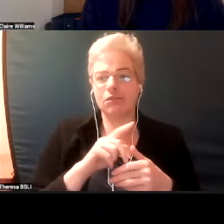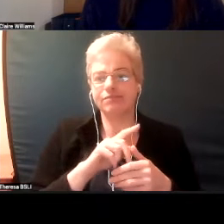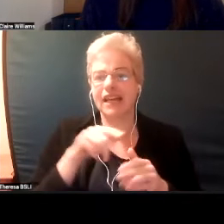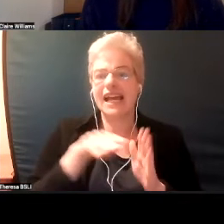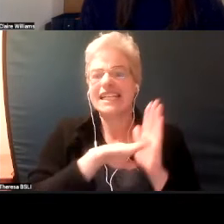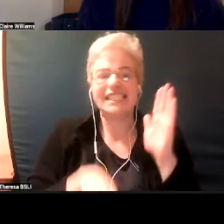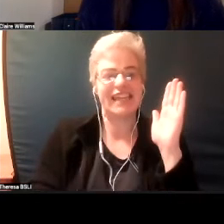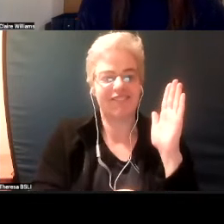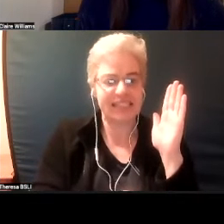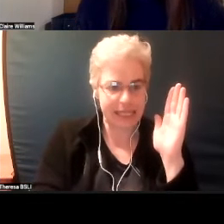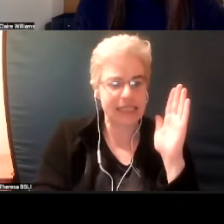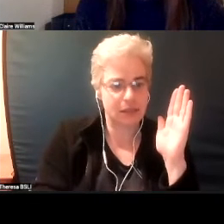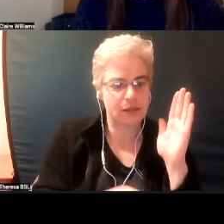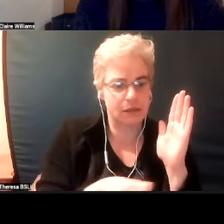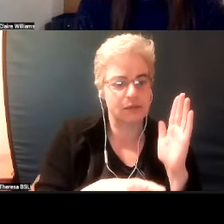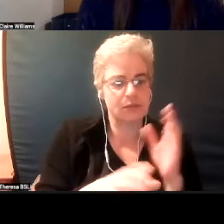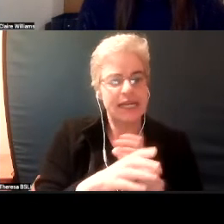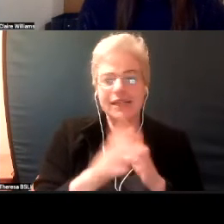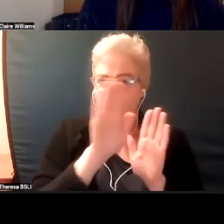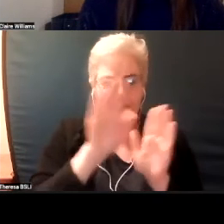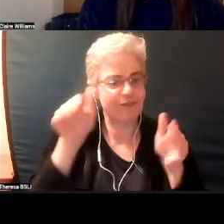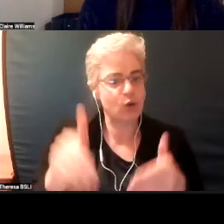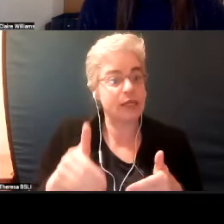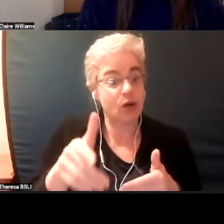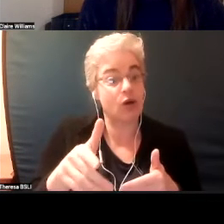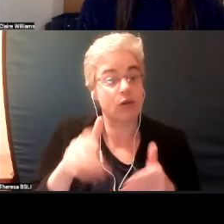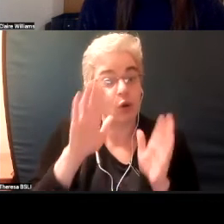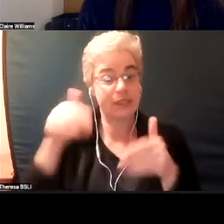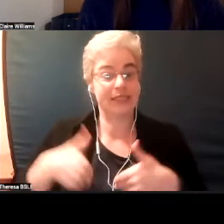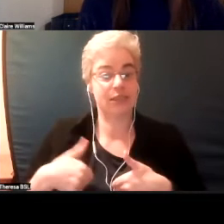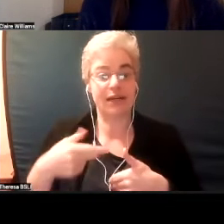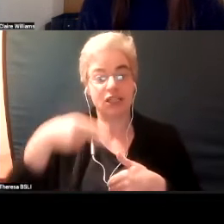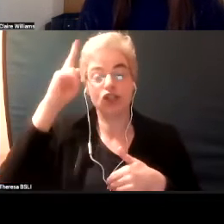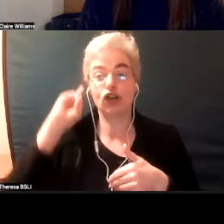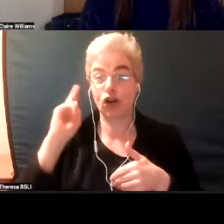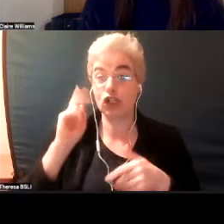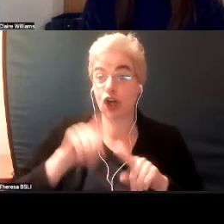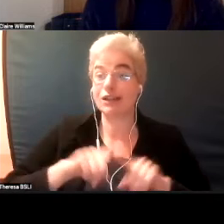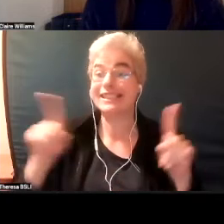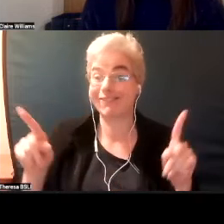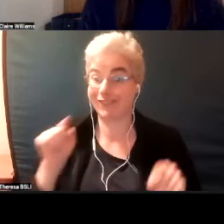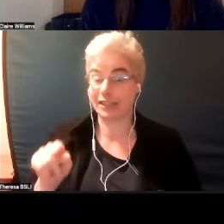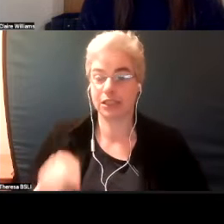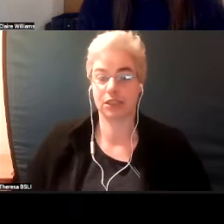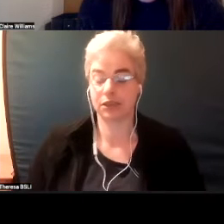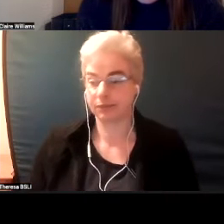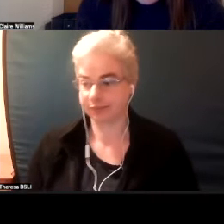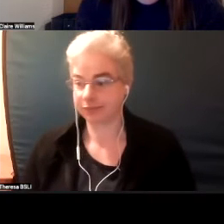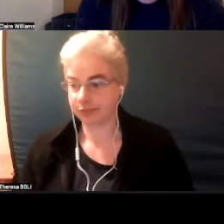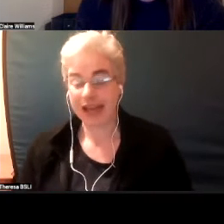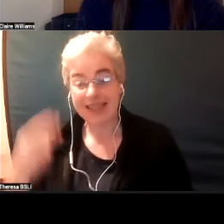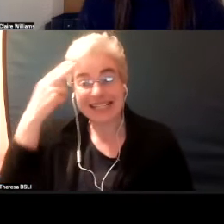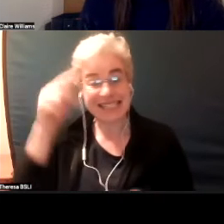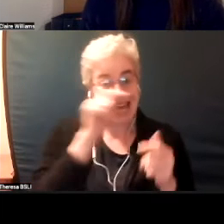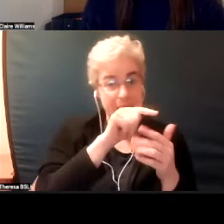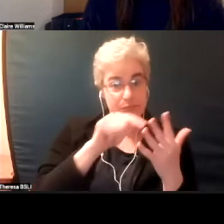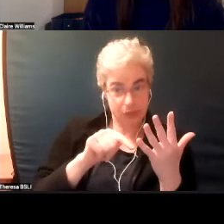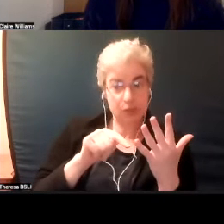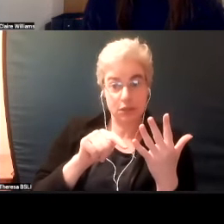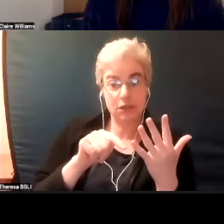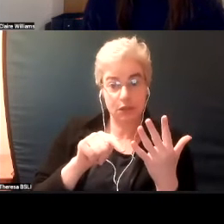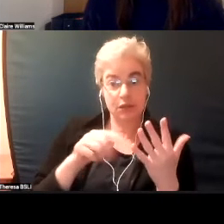I've listed a few possible names here that might situate themselves as being part of neurodiversity, whilst